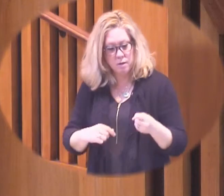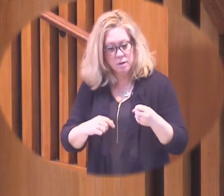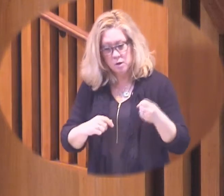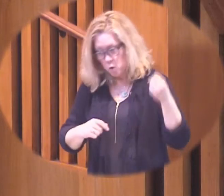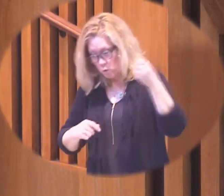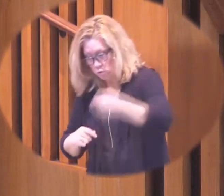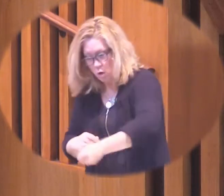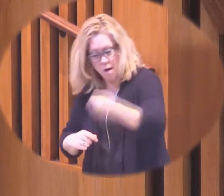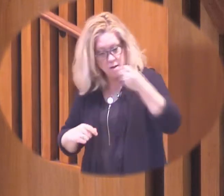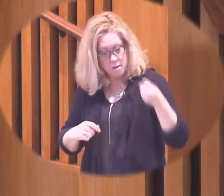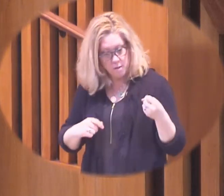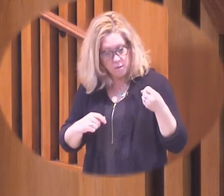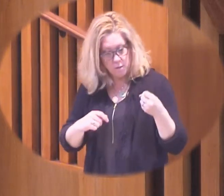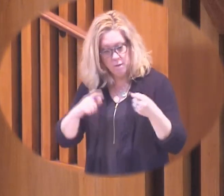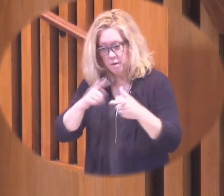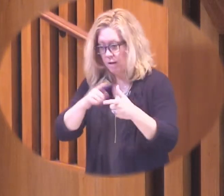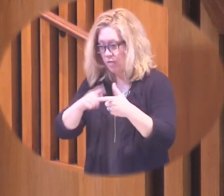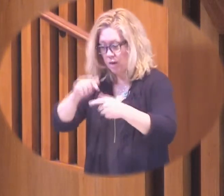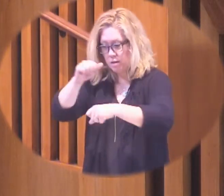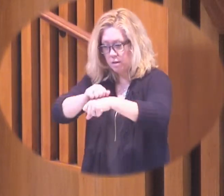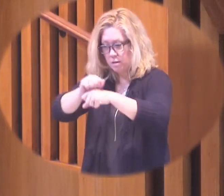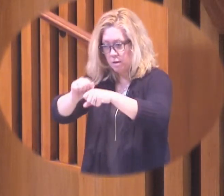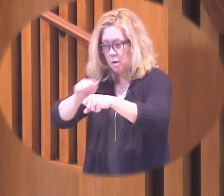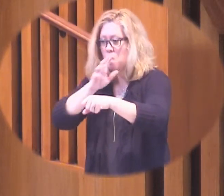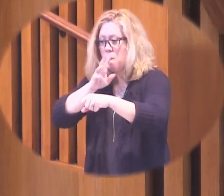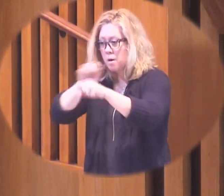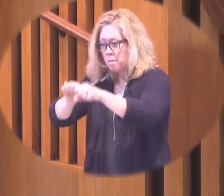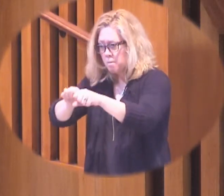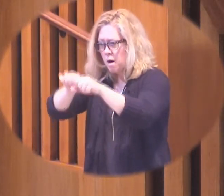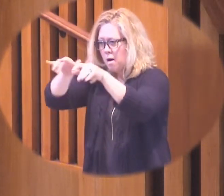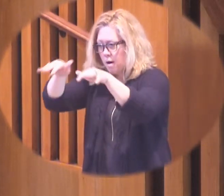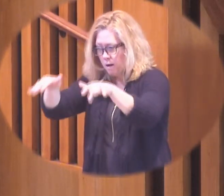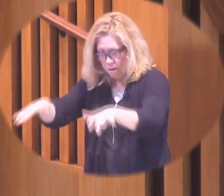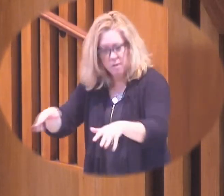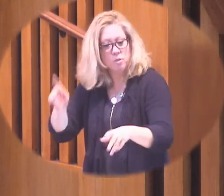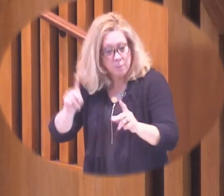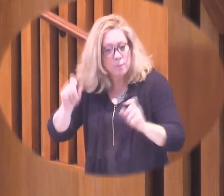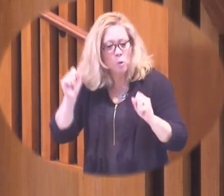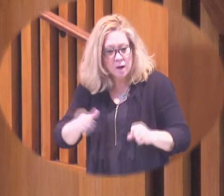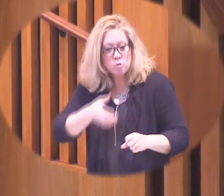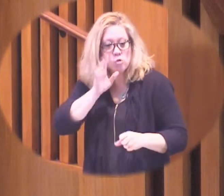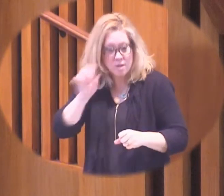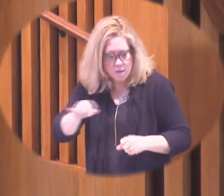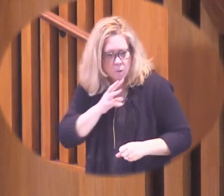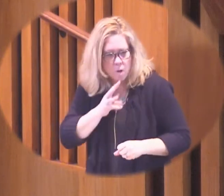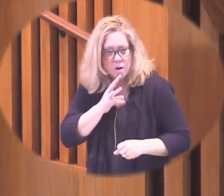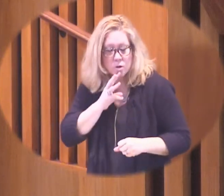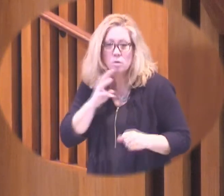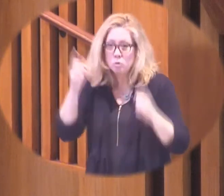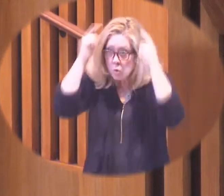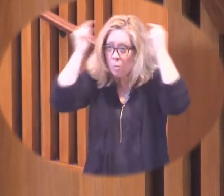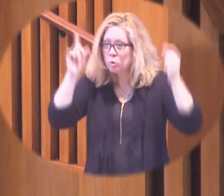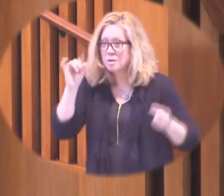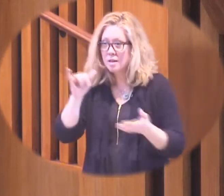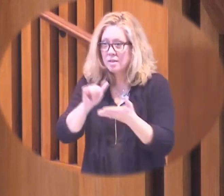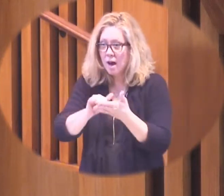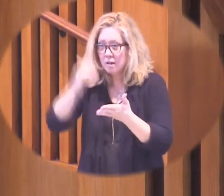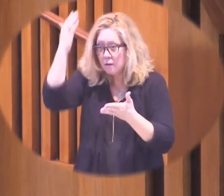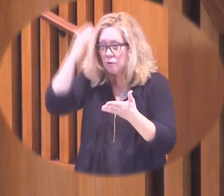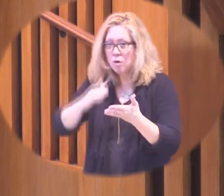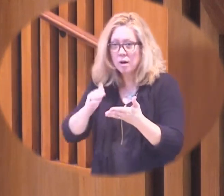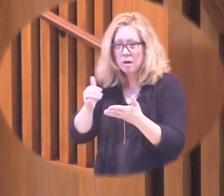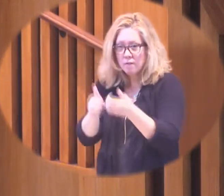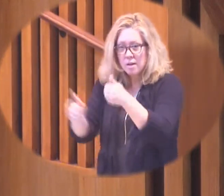rock, and the water will flow from it for the people to drink." This Moses did in the presence of the elders